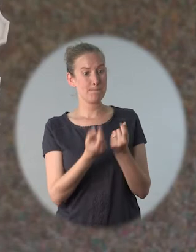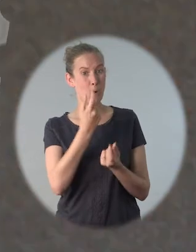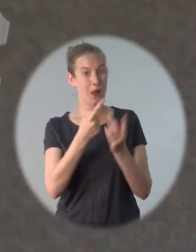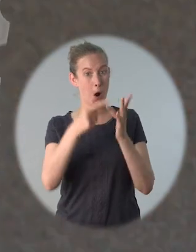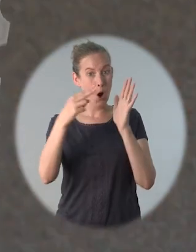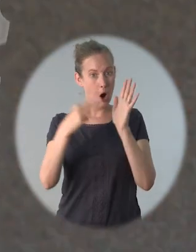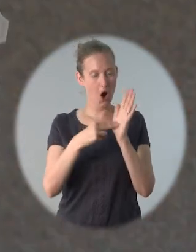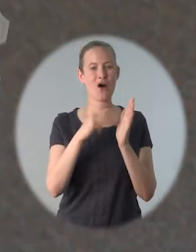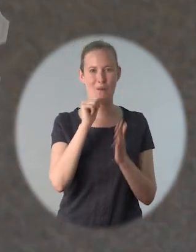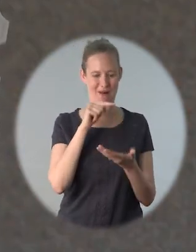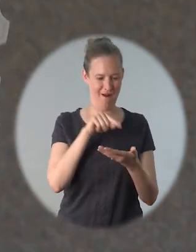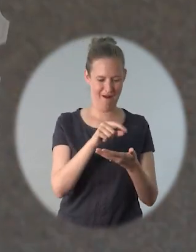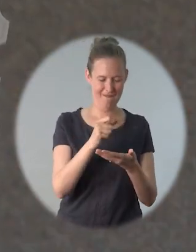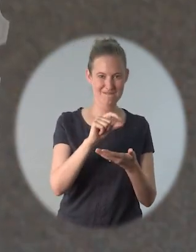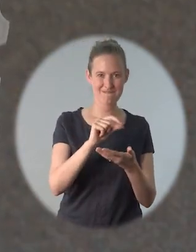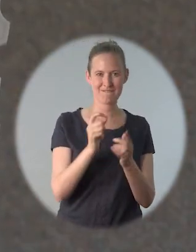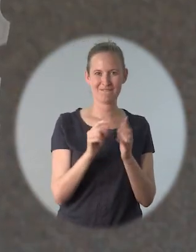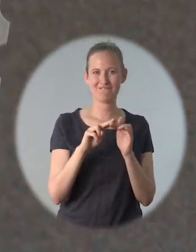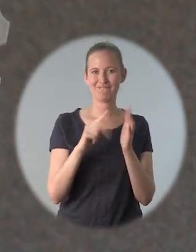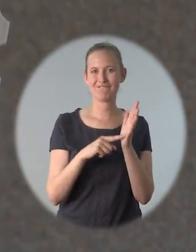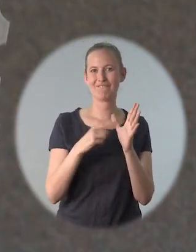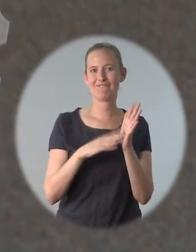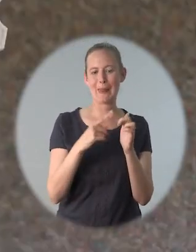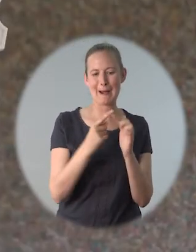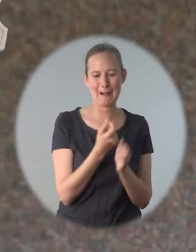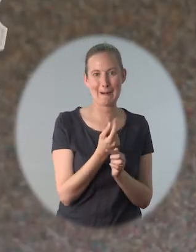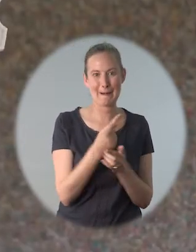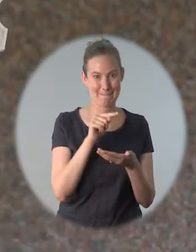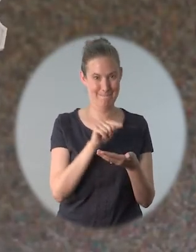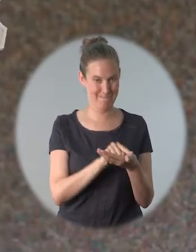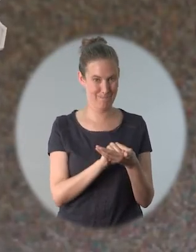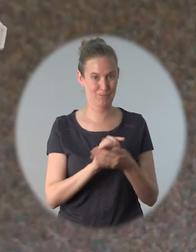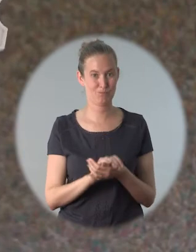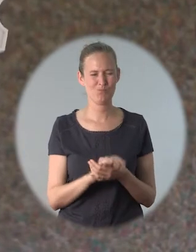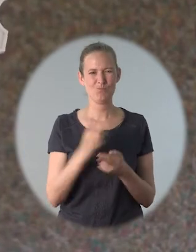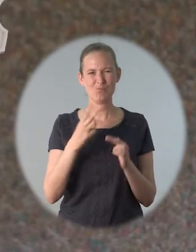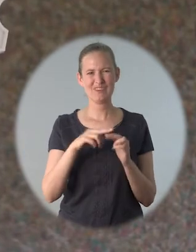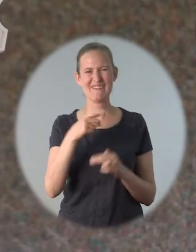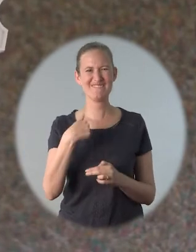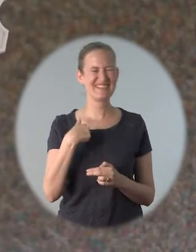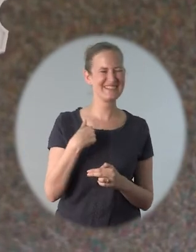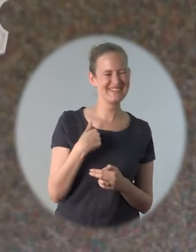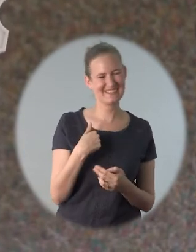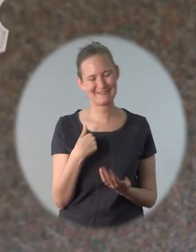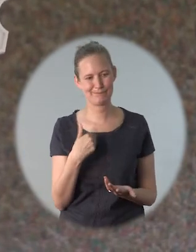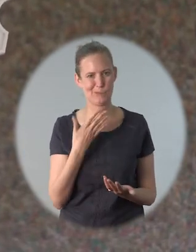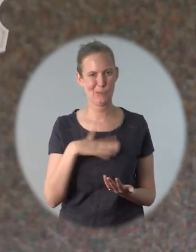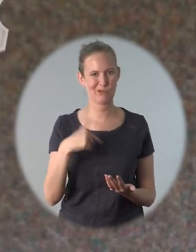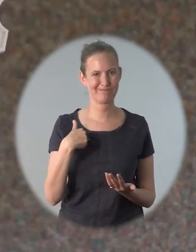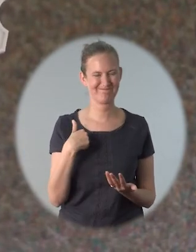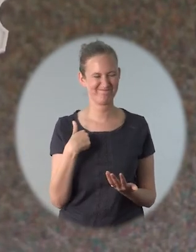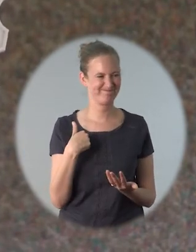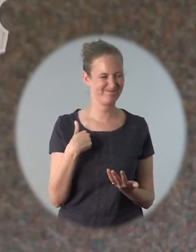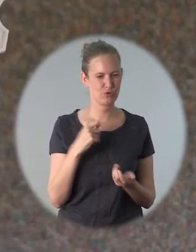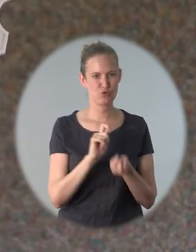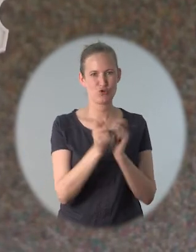is on then there will be a picture of a little flame flickering here. If you want to override your programme temperature for a short period,